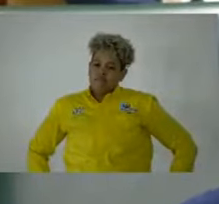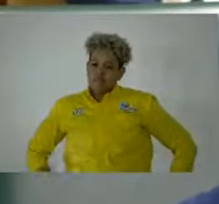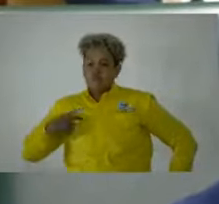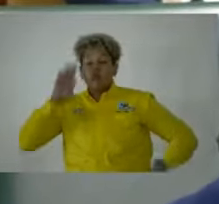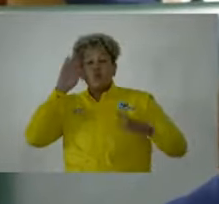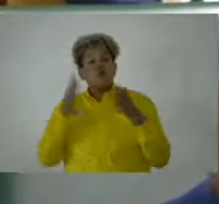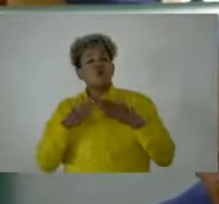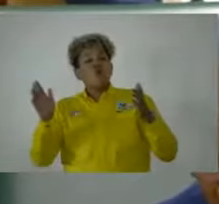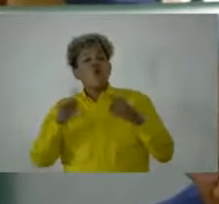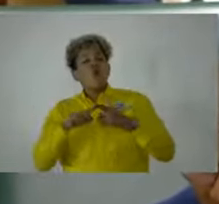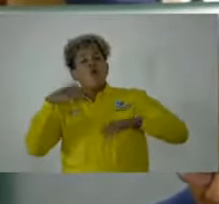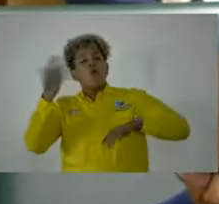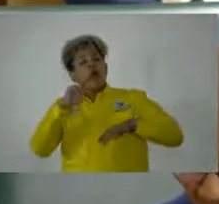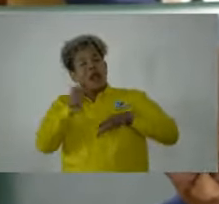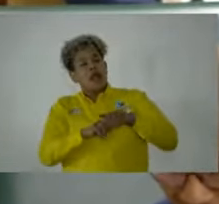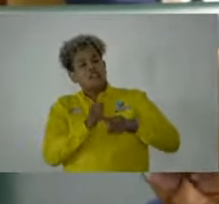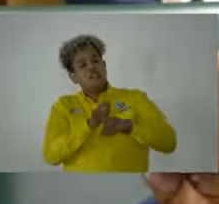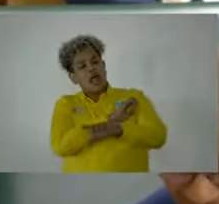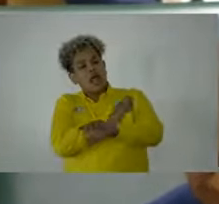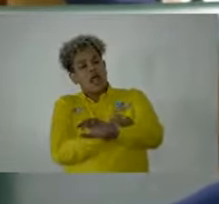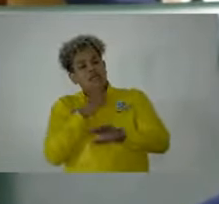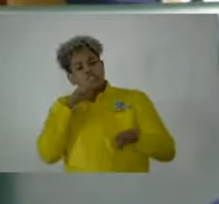We'll roll out a national